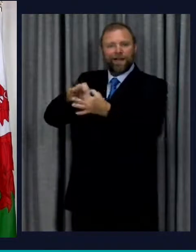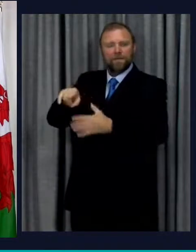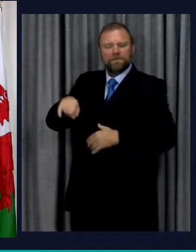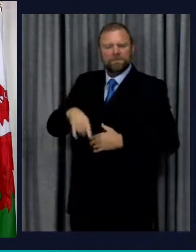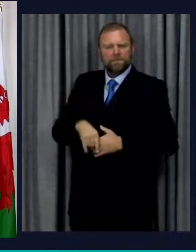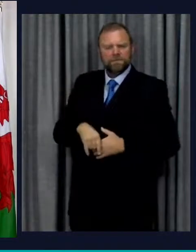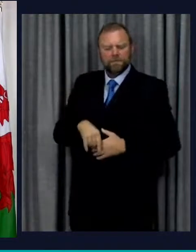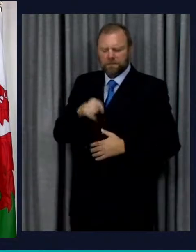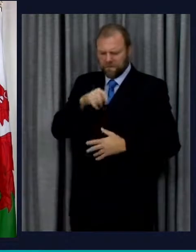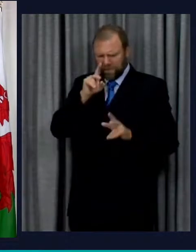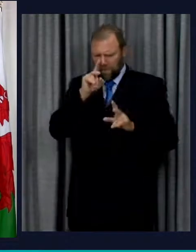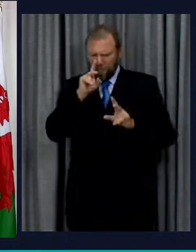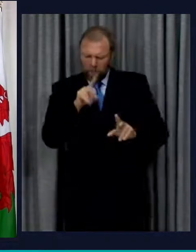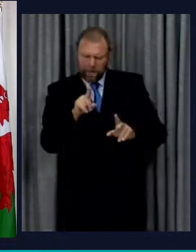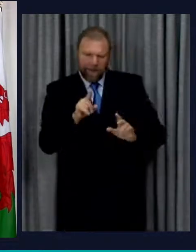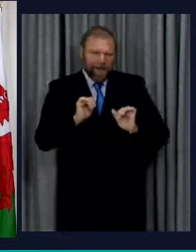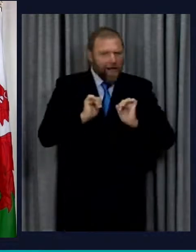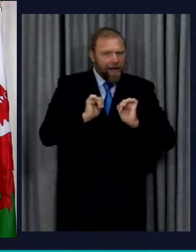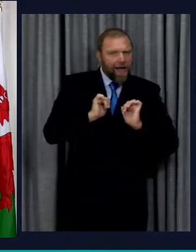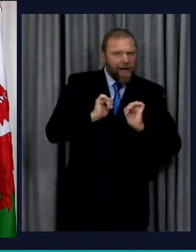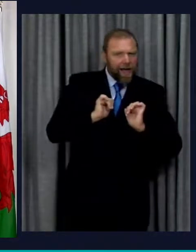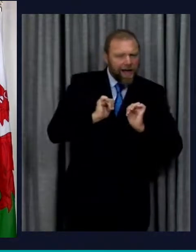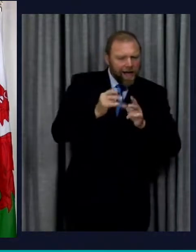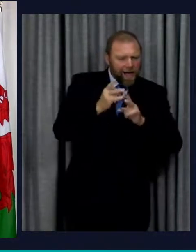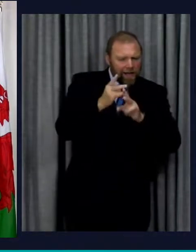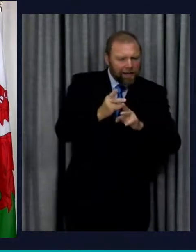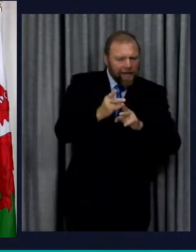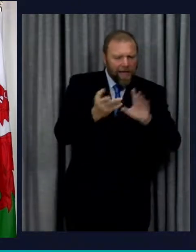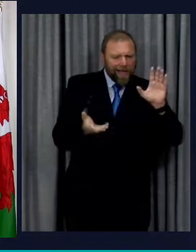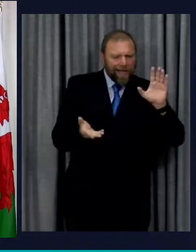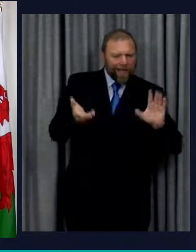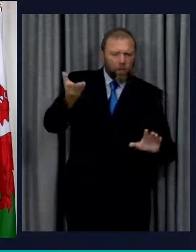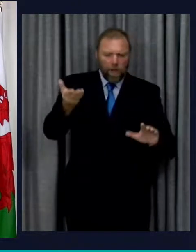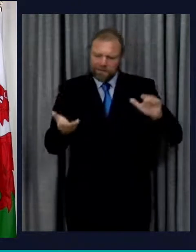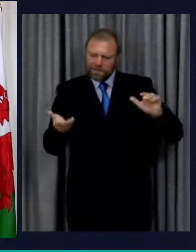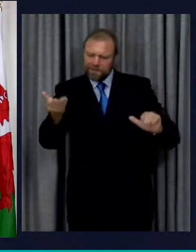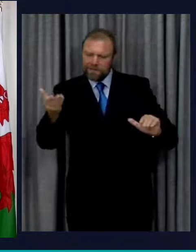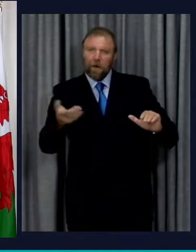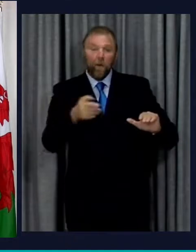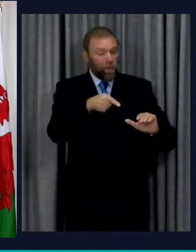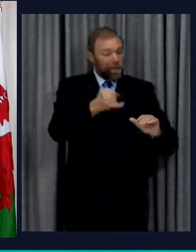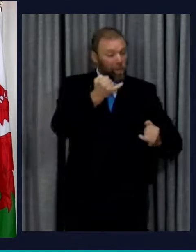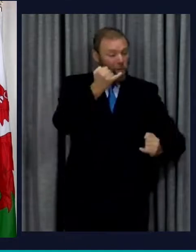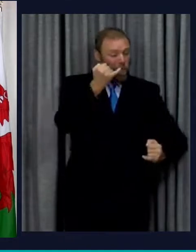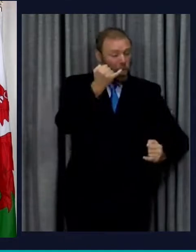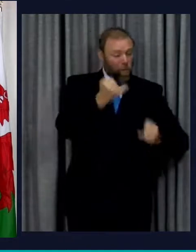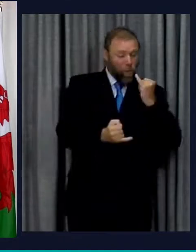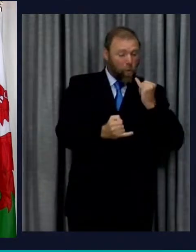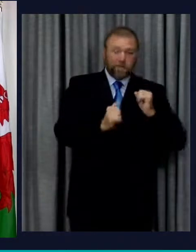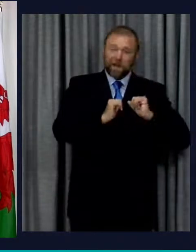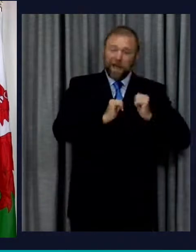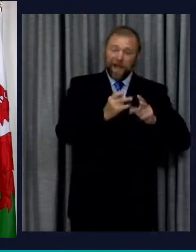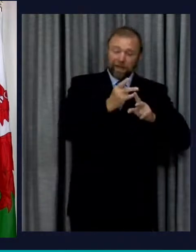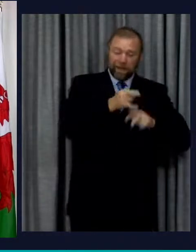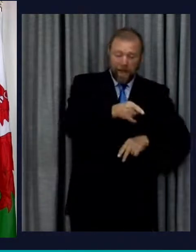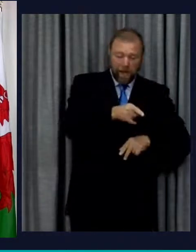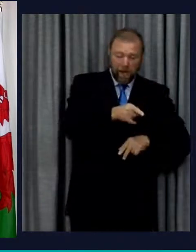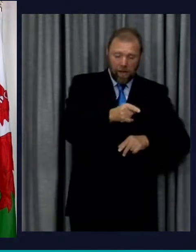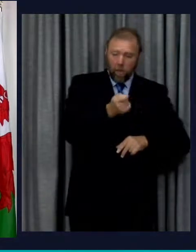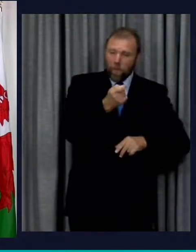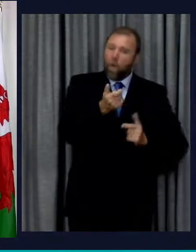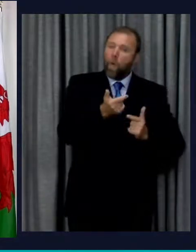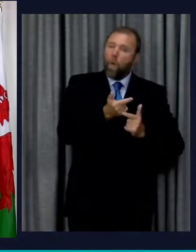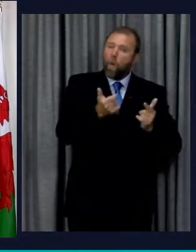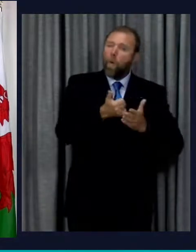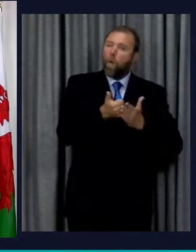look at maps of healthcare inequalities and where there is the worst health challenge that we face in communities in Wales, it's almost always